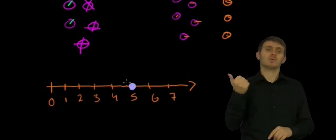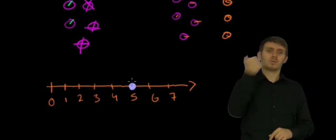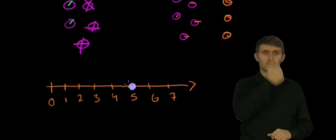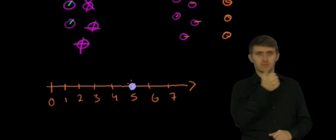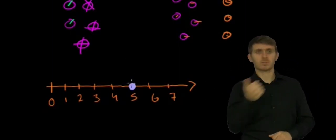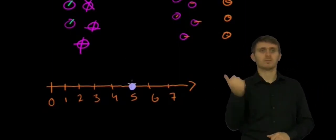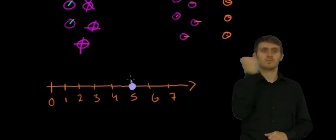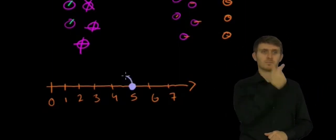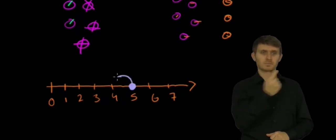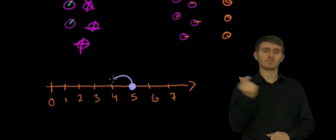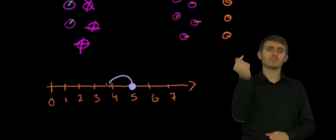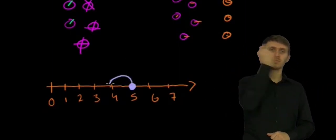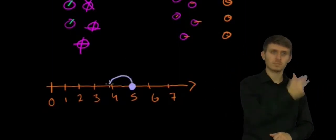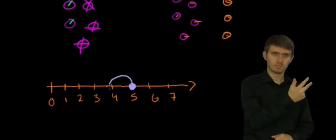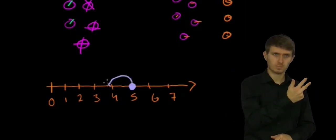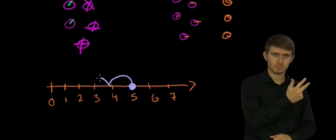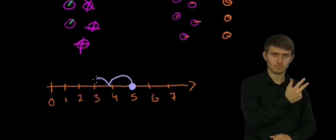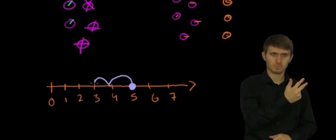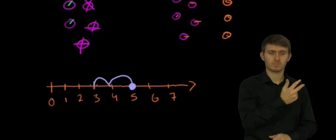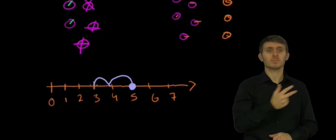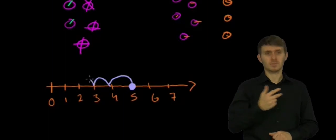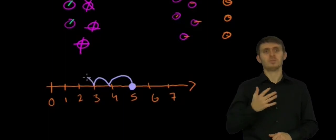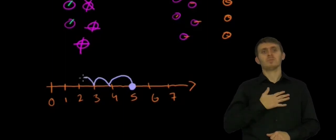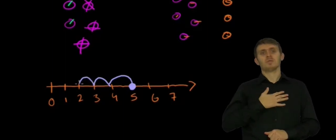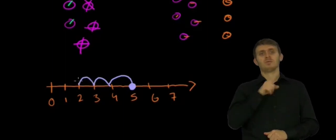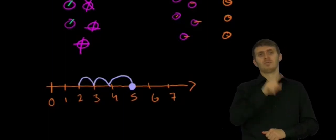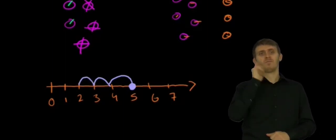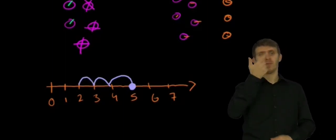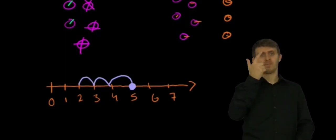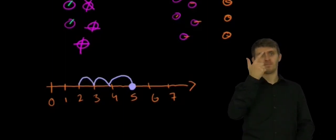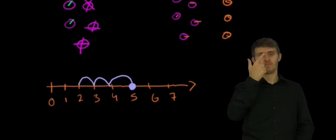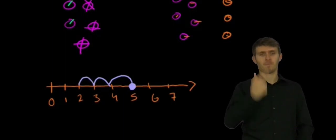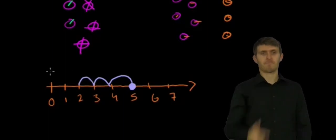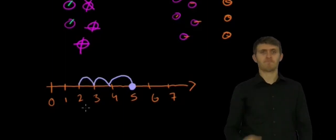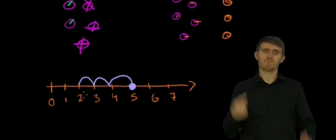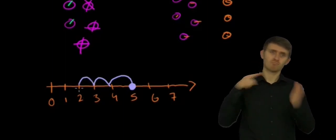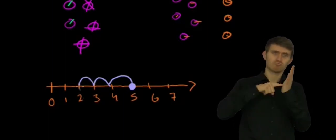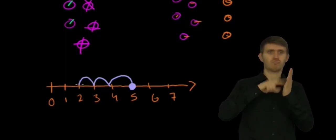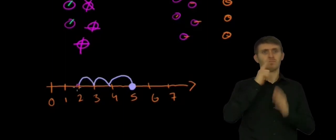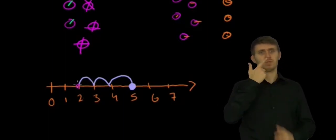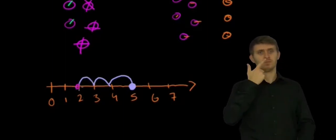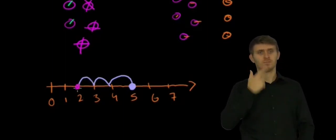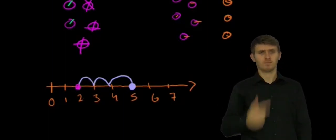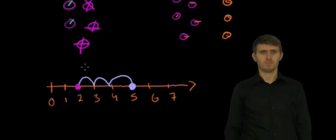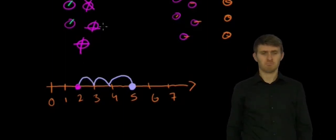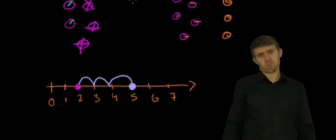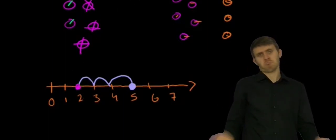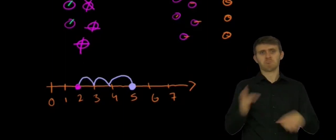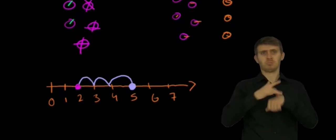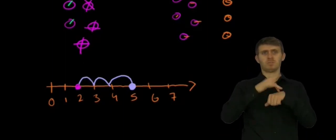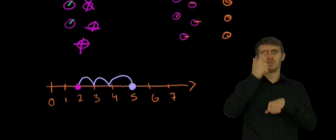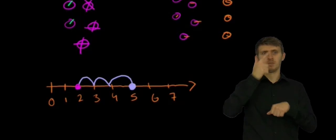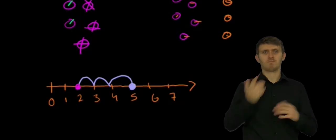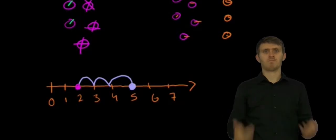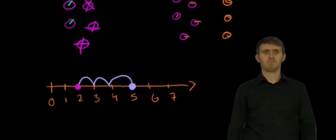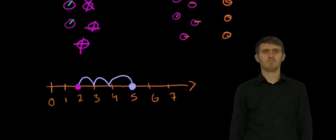3. So I decrease by 1, 2, 3. And I get to 2, just like